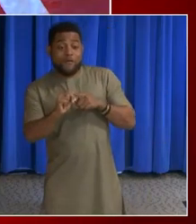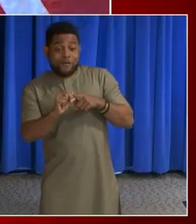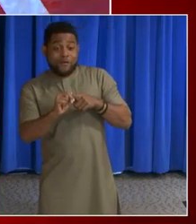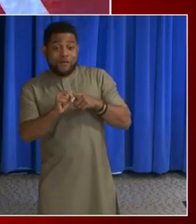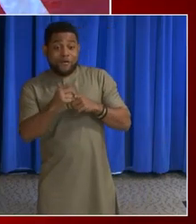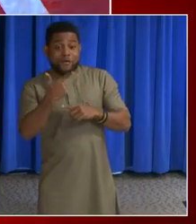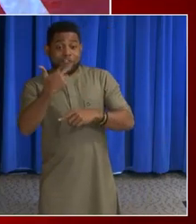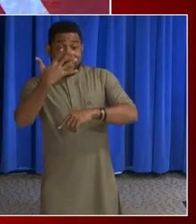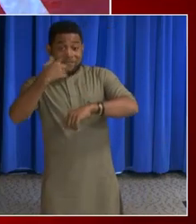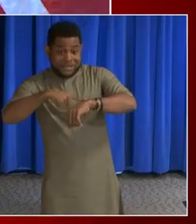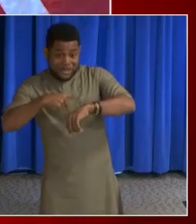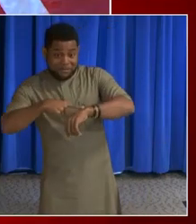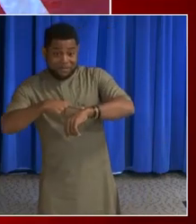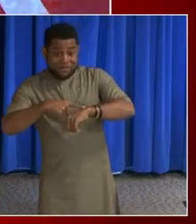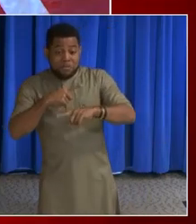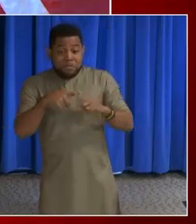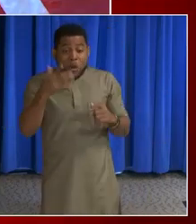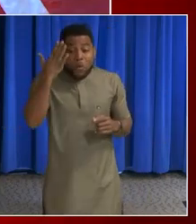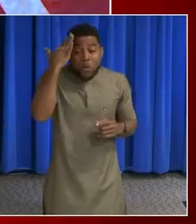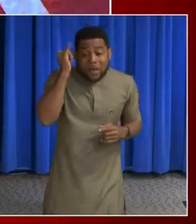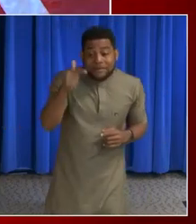But again, why he said that,